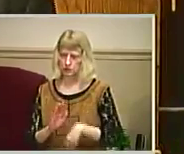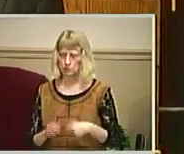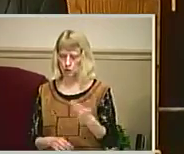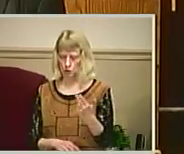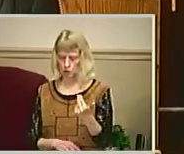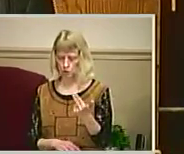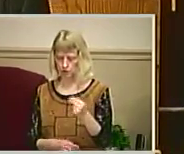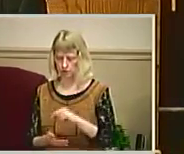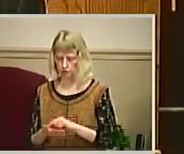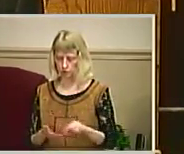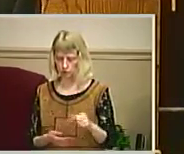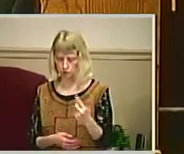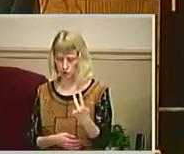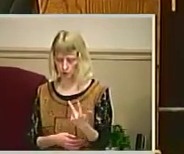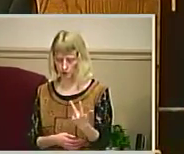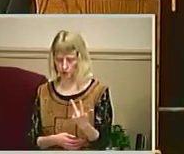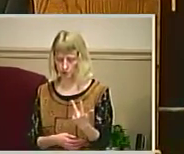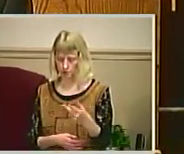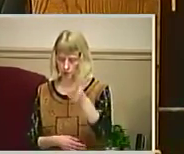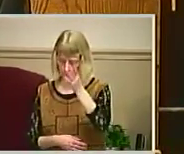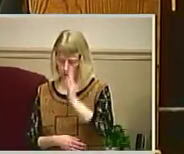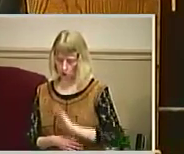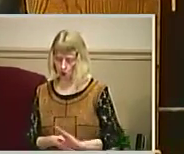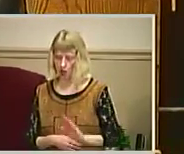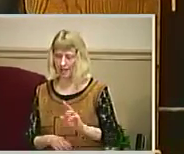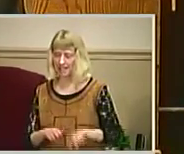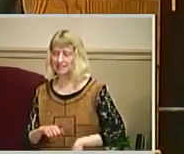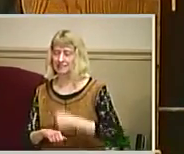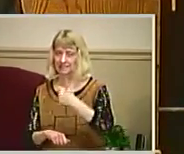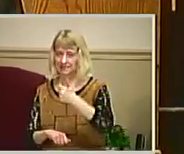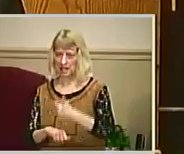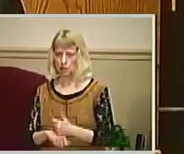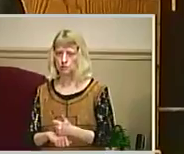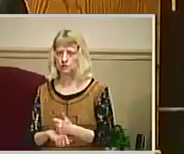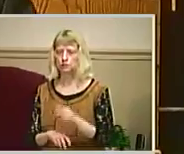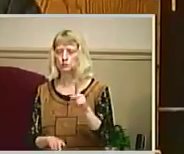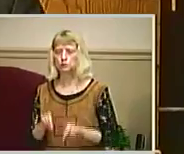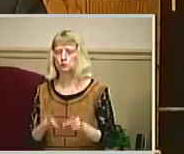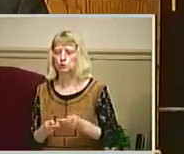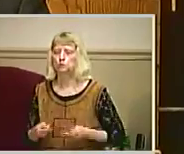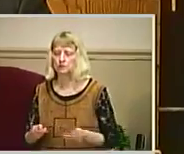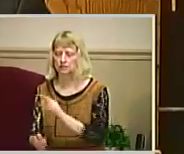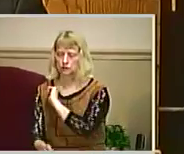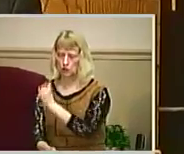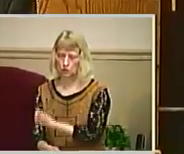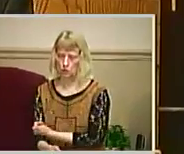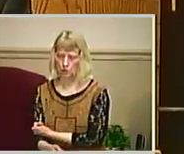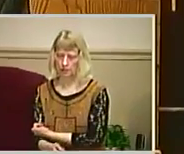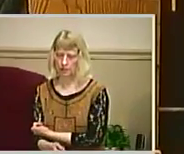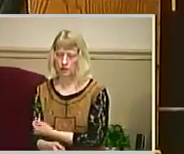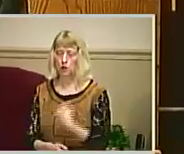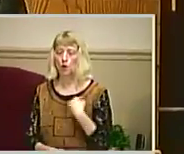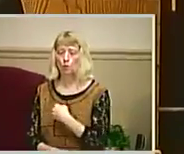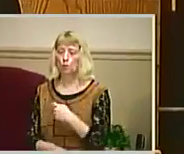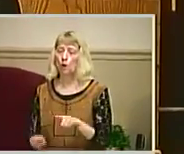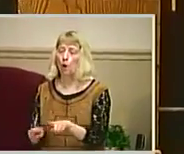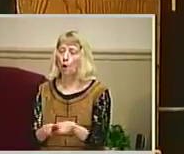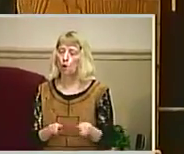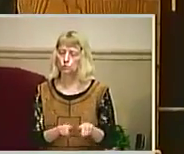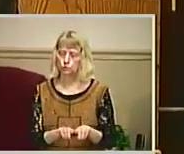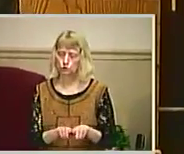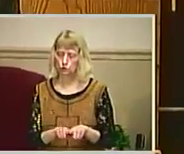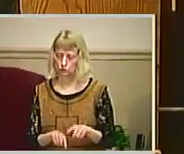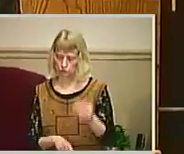chapter 13 and verse 3 that it is God who establishes those in positions of authority. But we also must